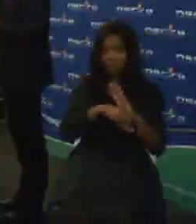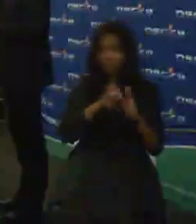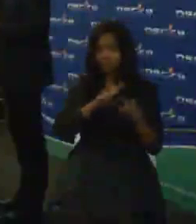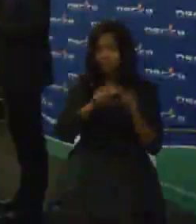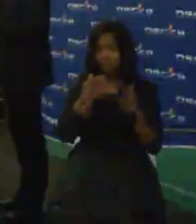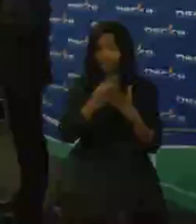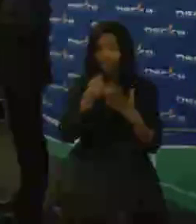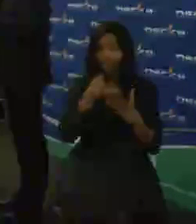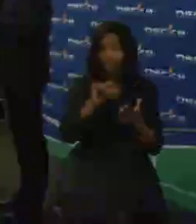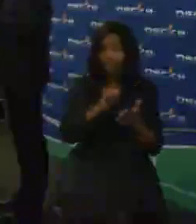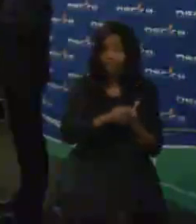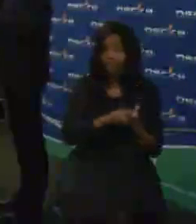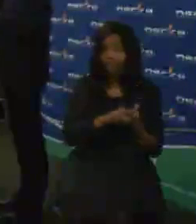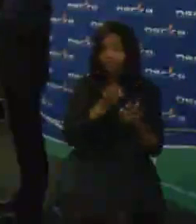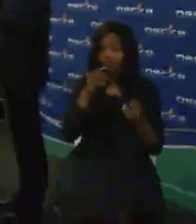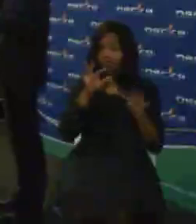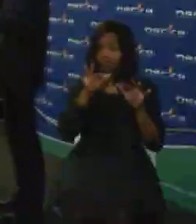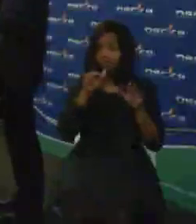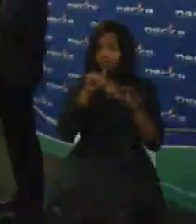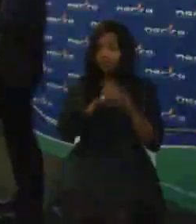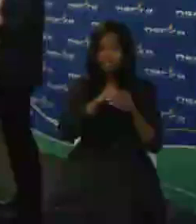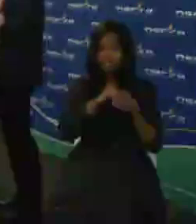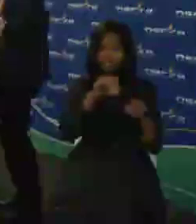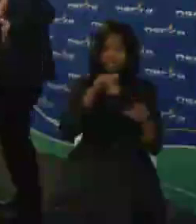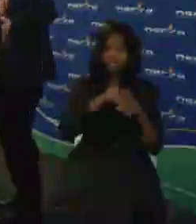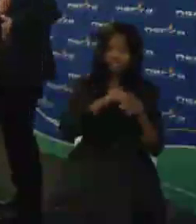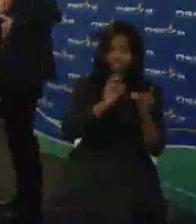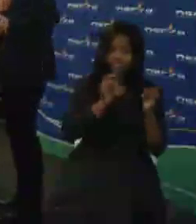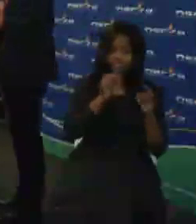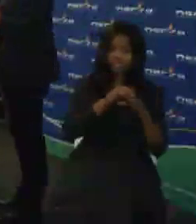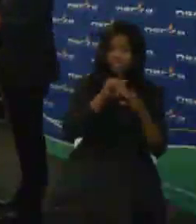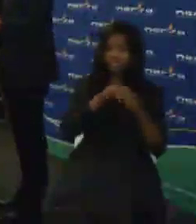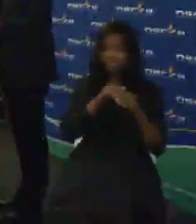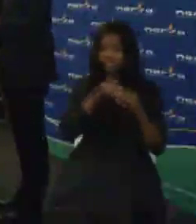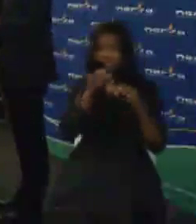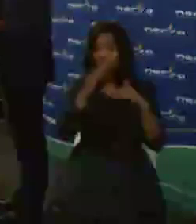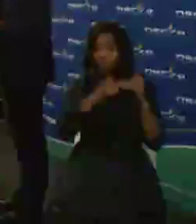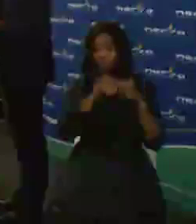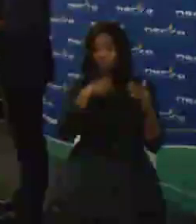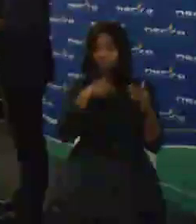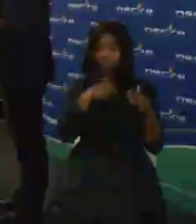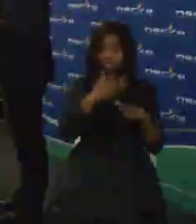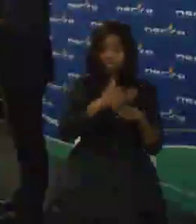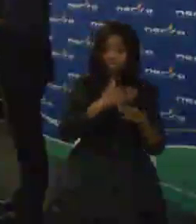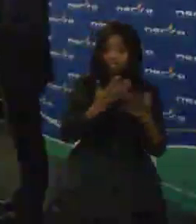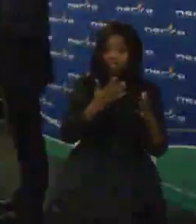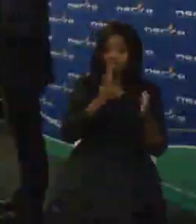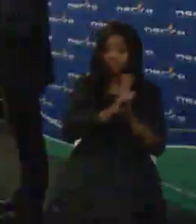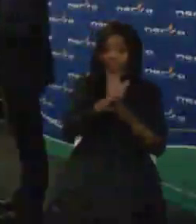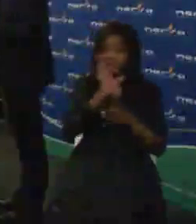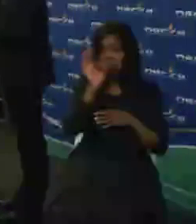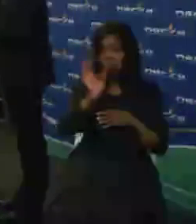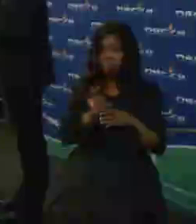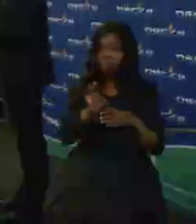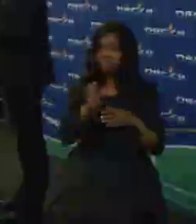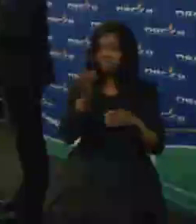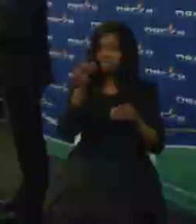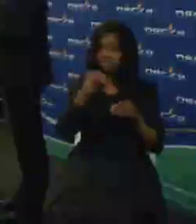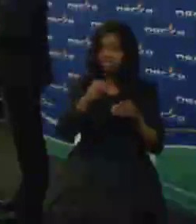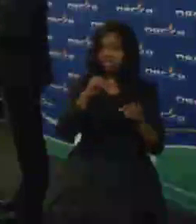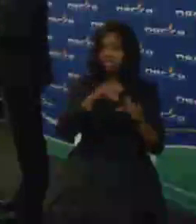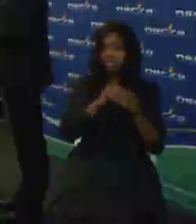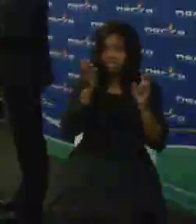is that for the people who live in the inner city, who stay in the buildings that I run, a 15% increase